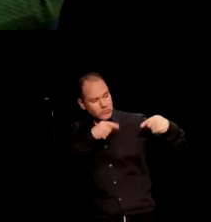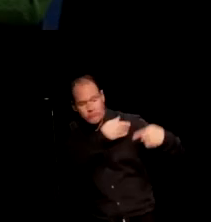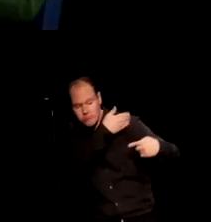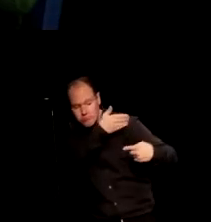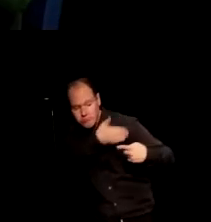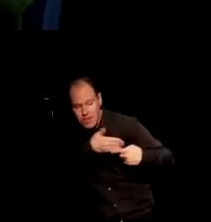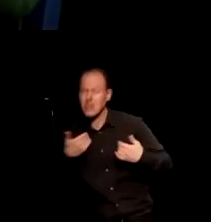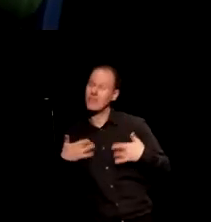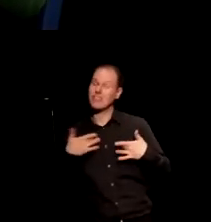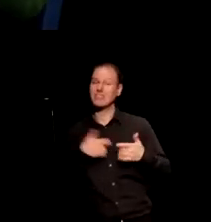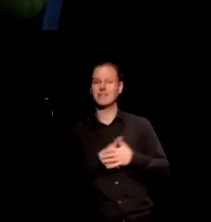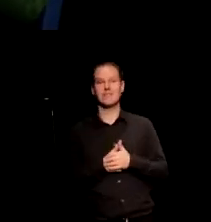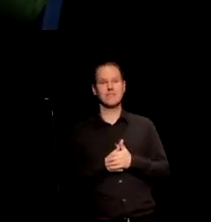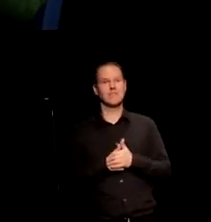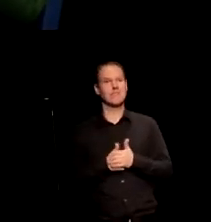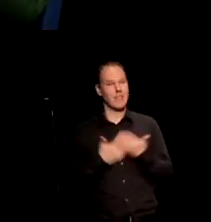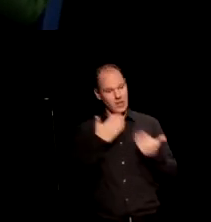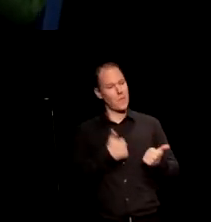much.